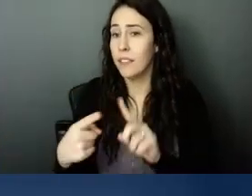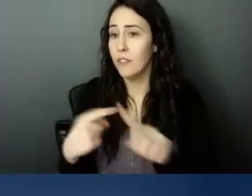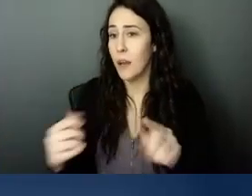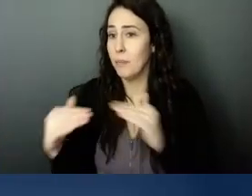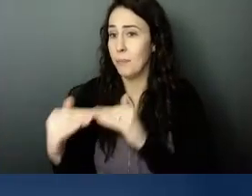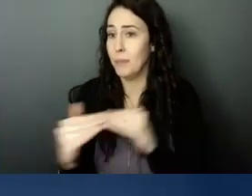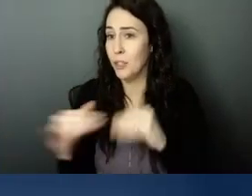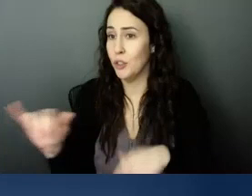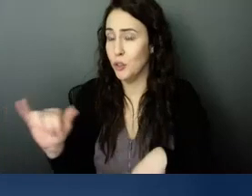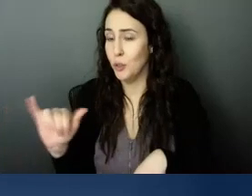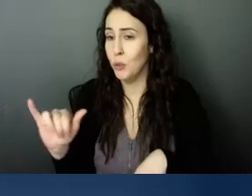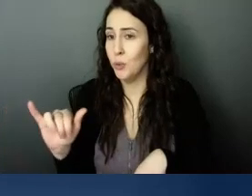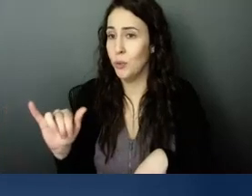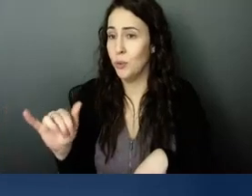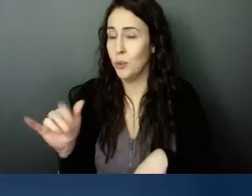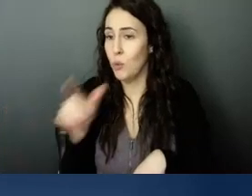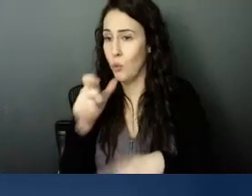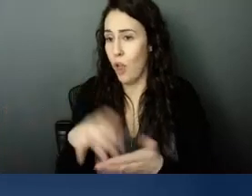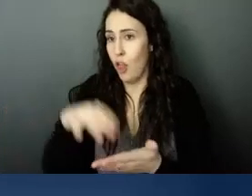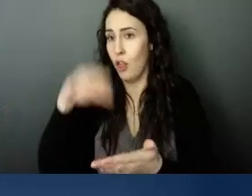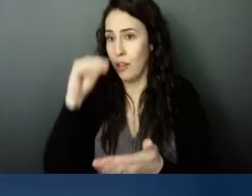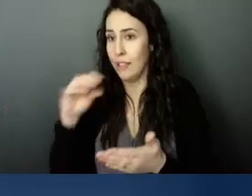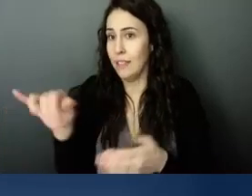these same subjects as well.